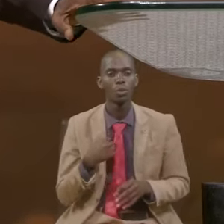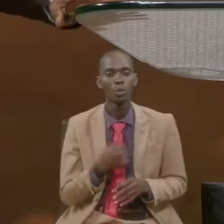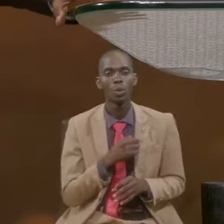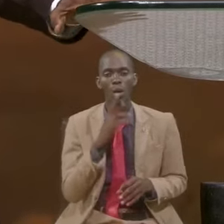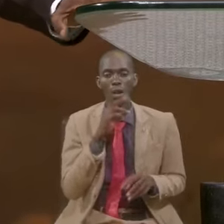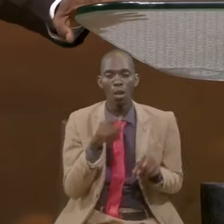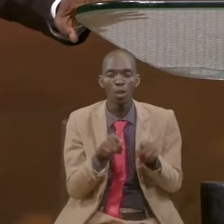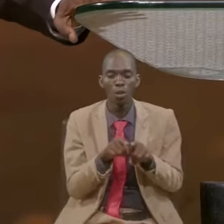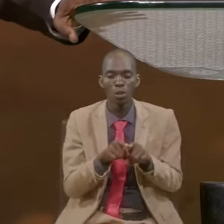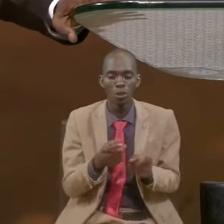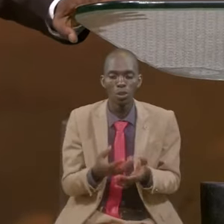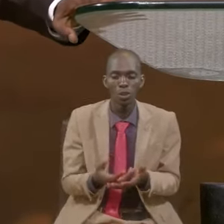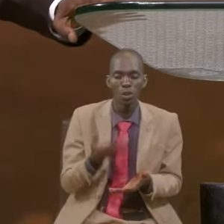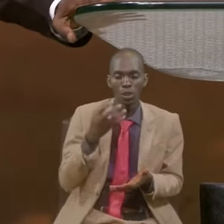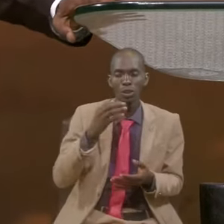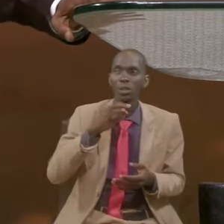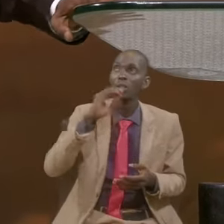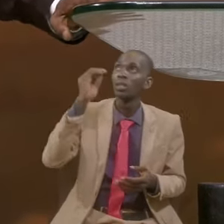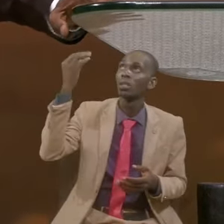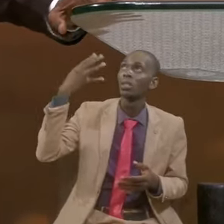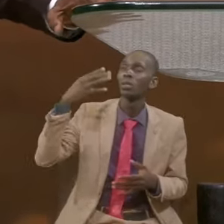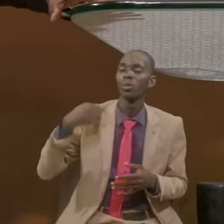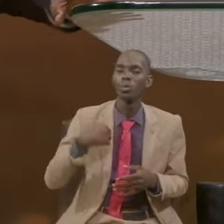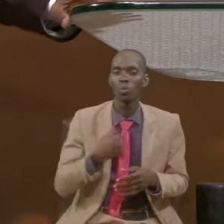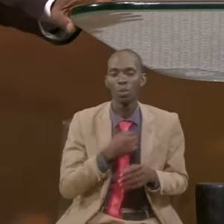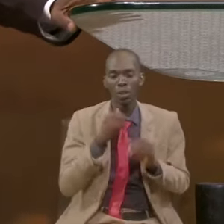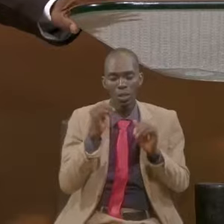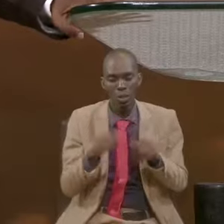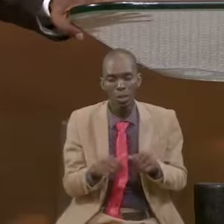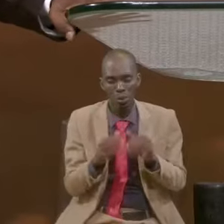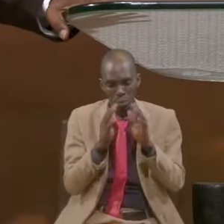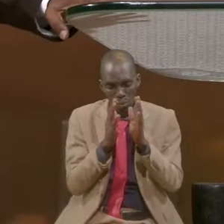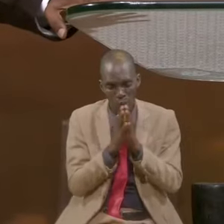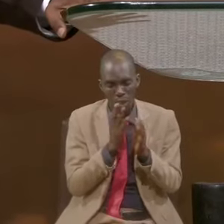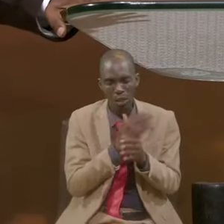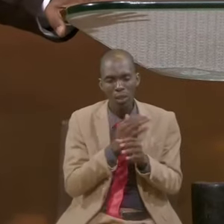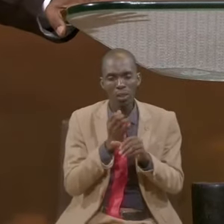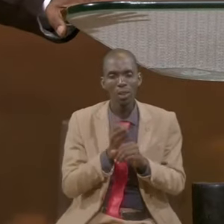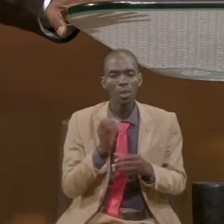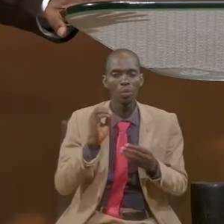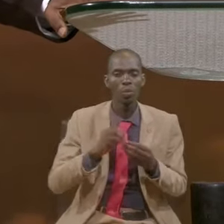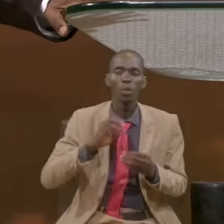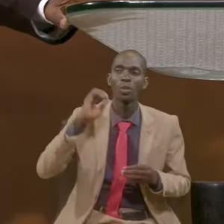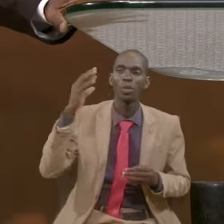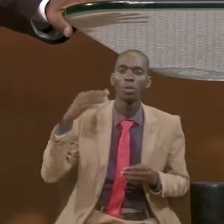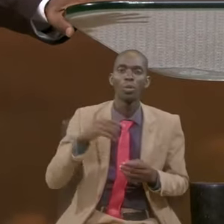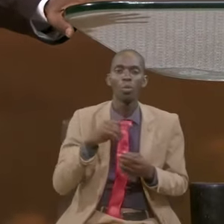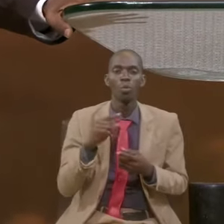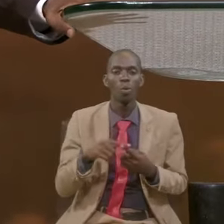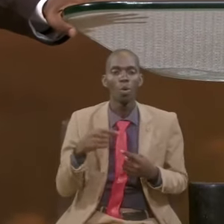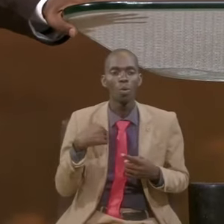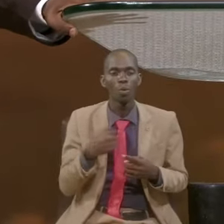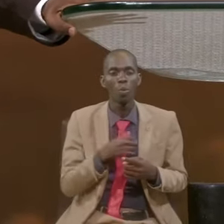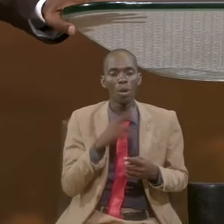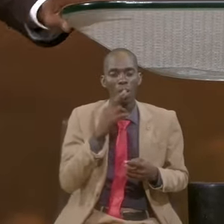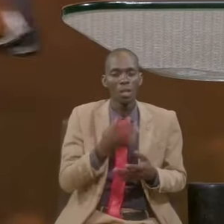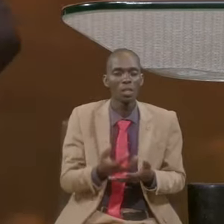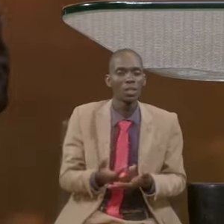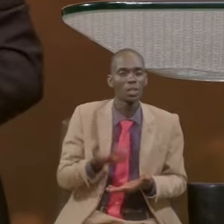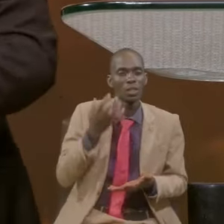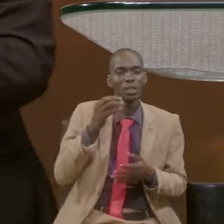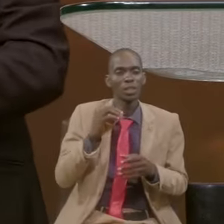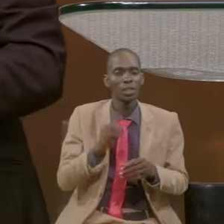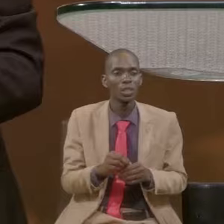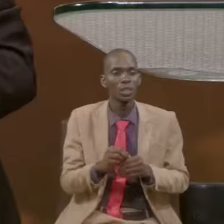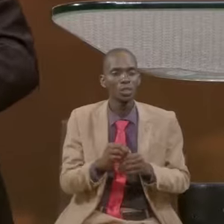grace, because we can pray by faith and we get more grace. When we're rich in faith, we're rich in love,